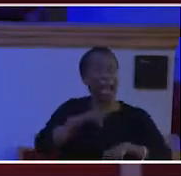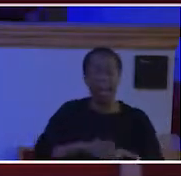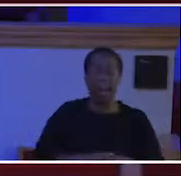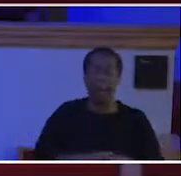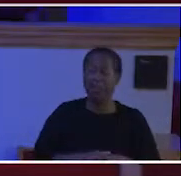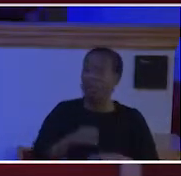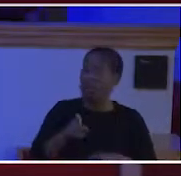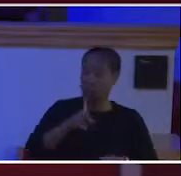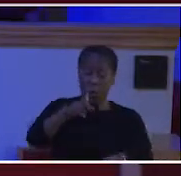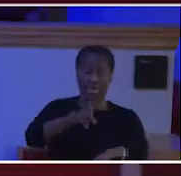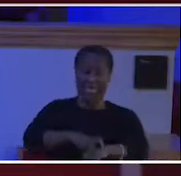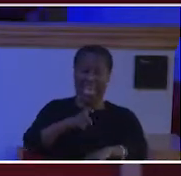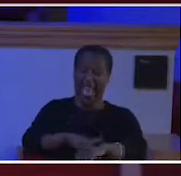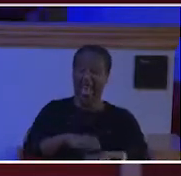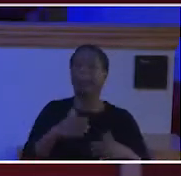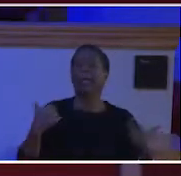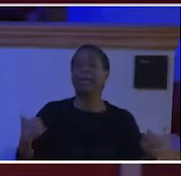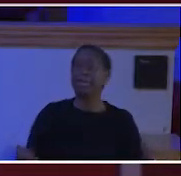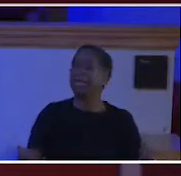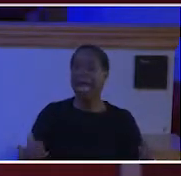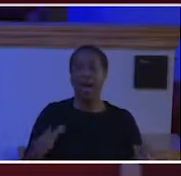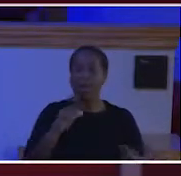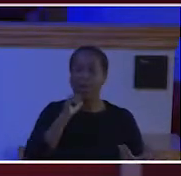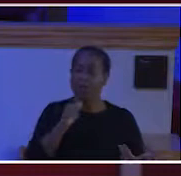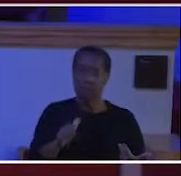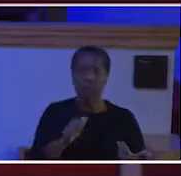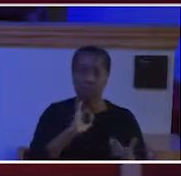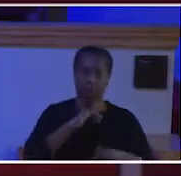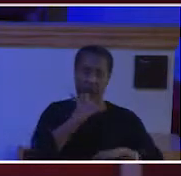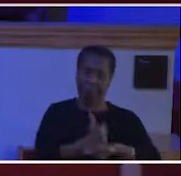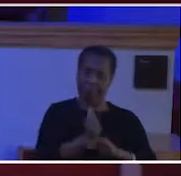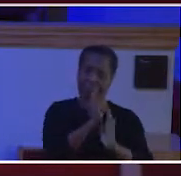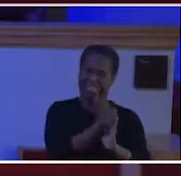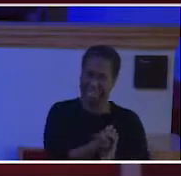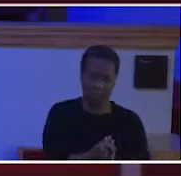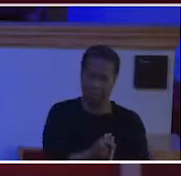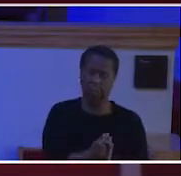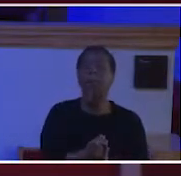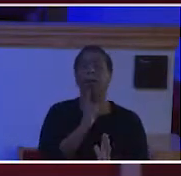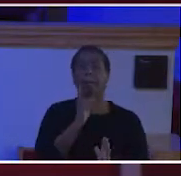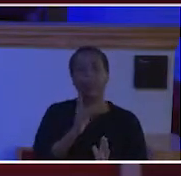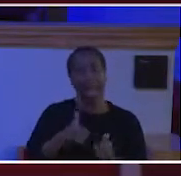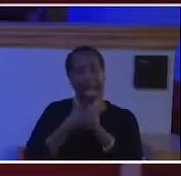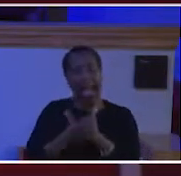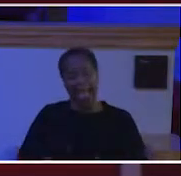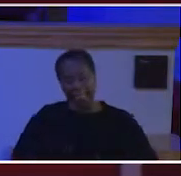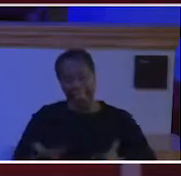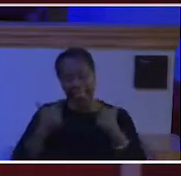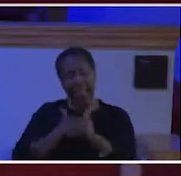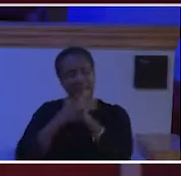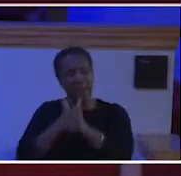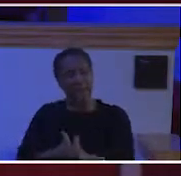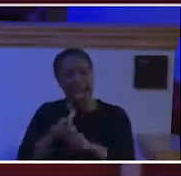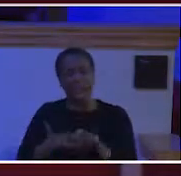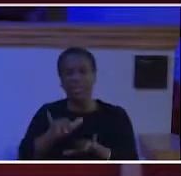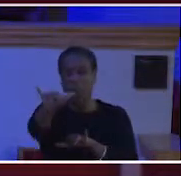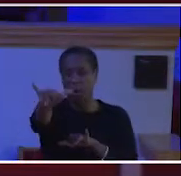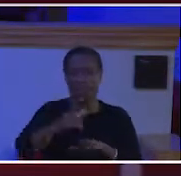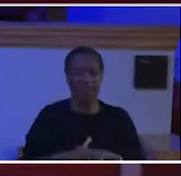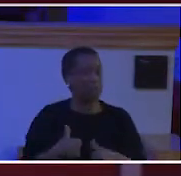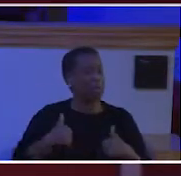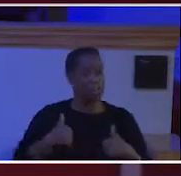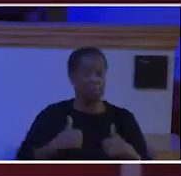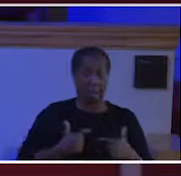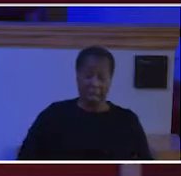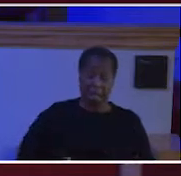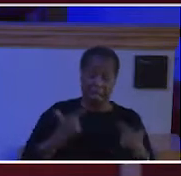so that time is now no longer a second, but I live by eternity. I no longer